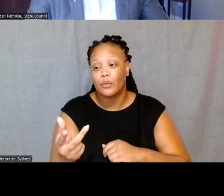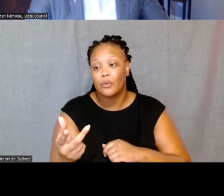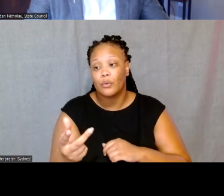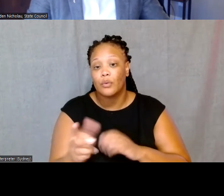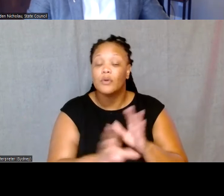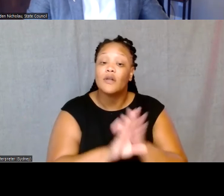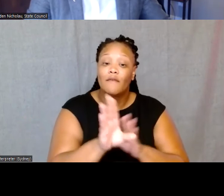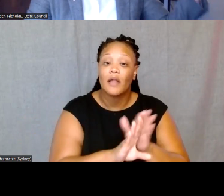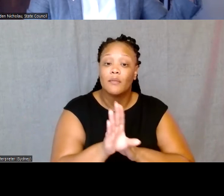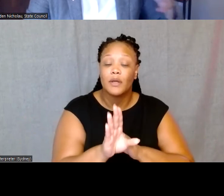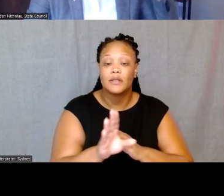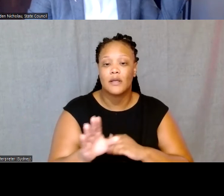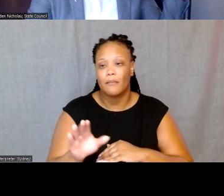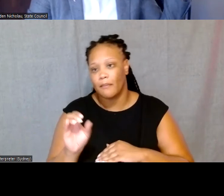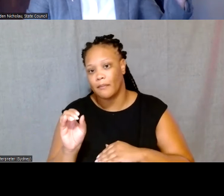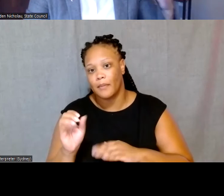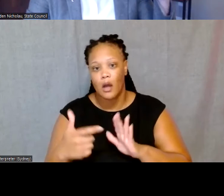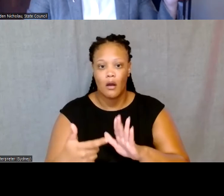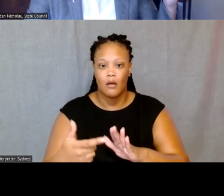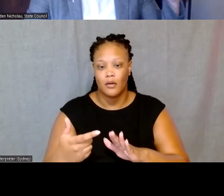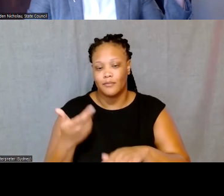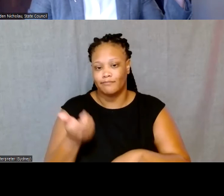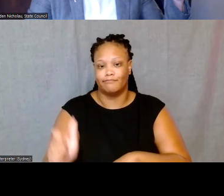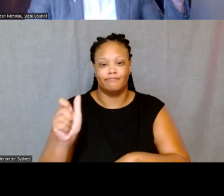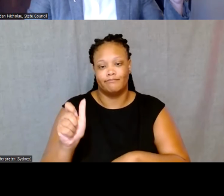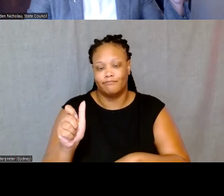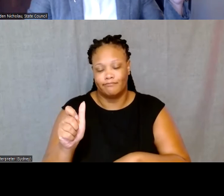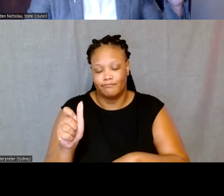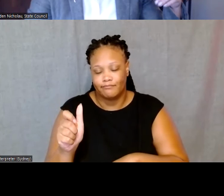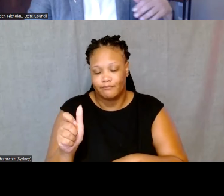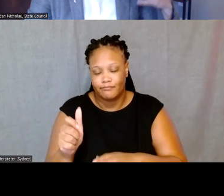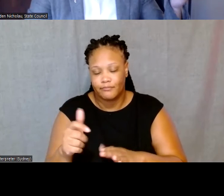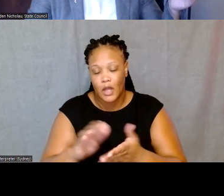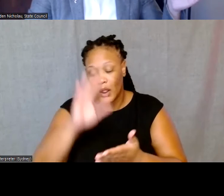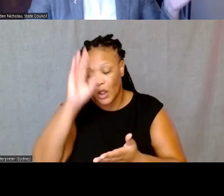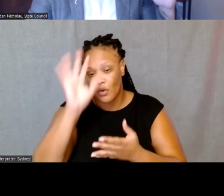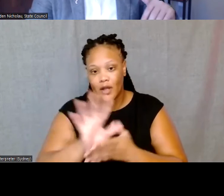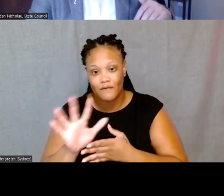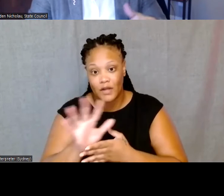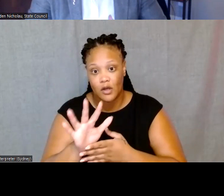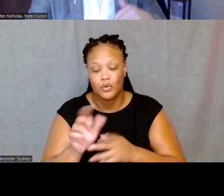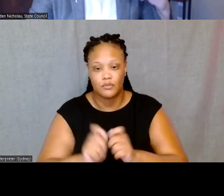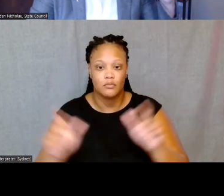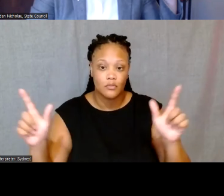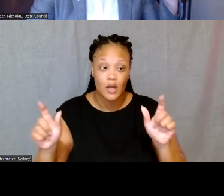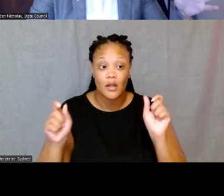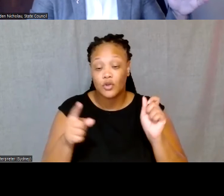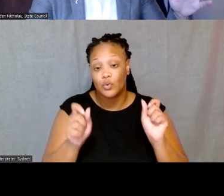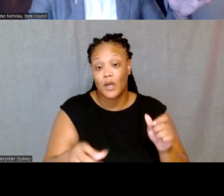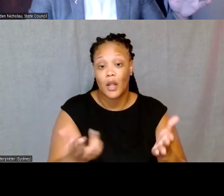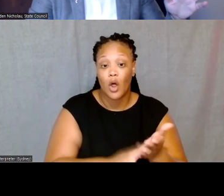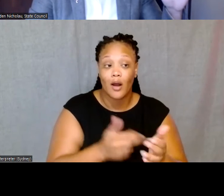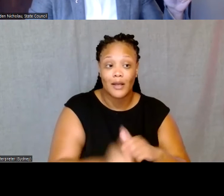learning videos where anybody can log on anytime, day or night, and can catch webinars on fair housing rights,